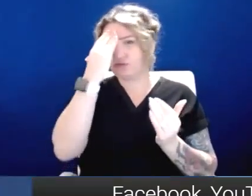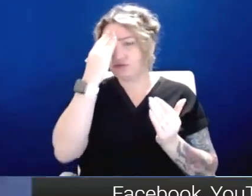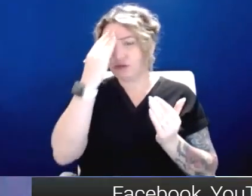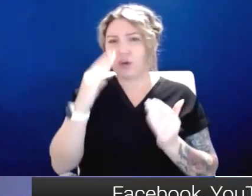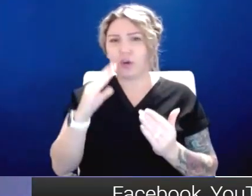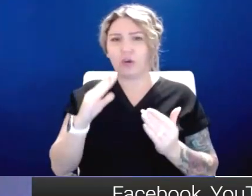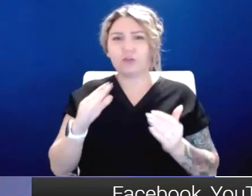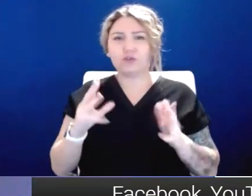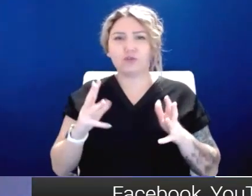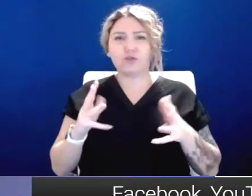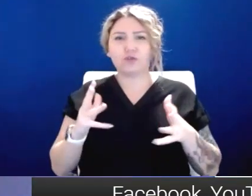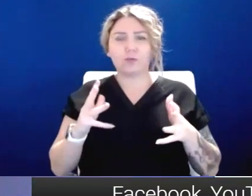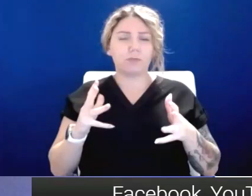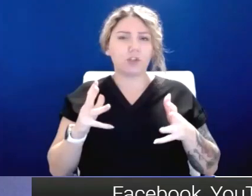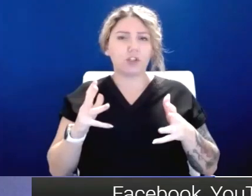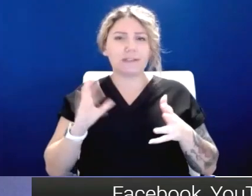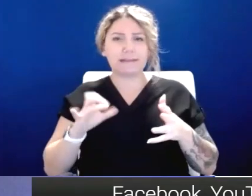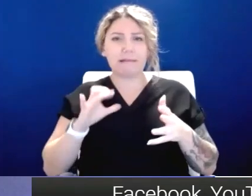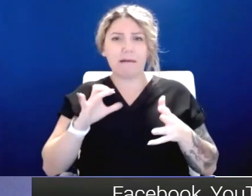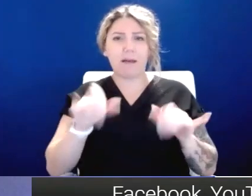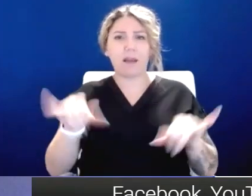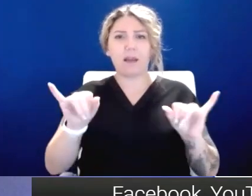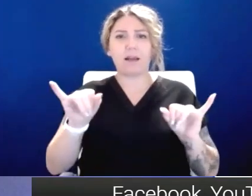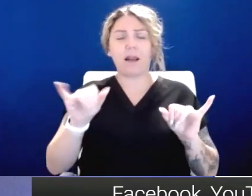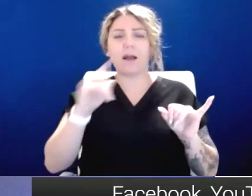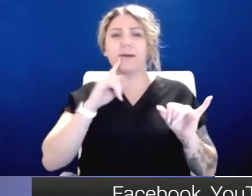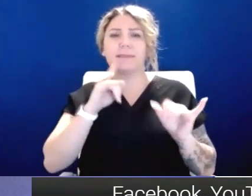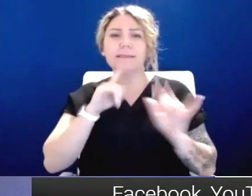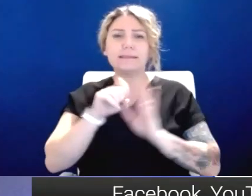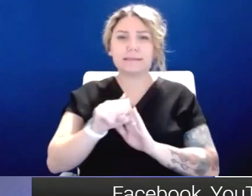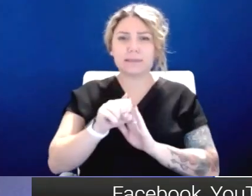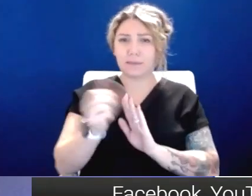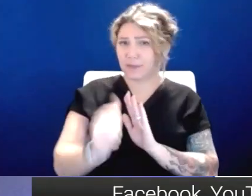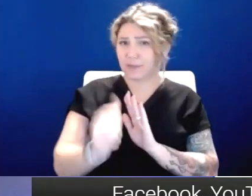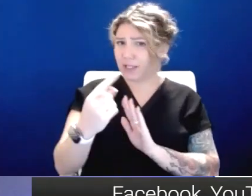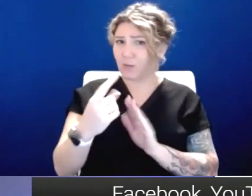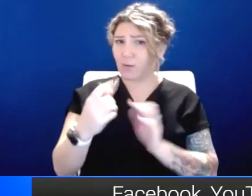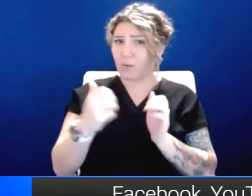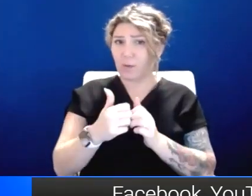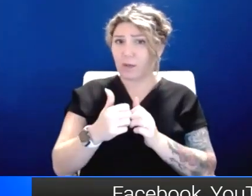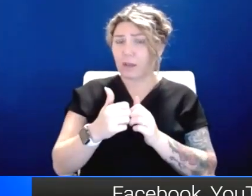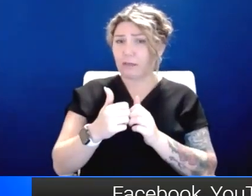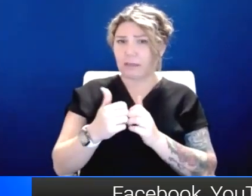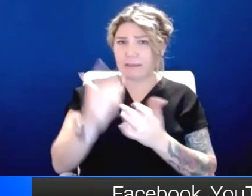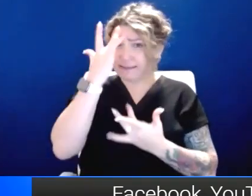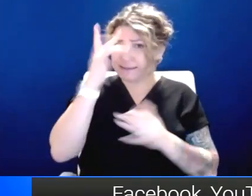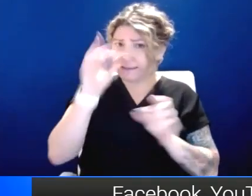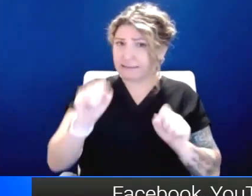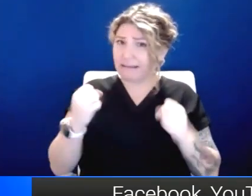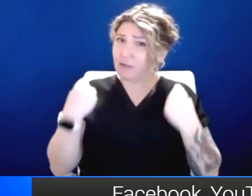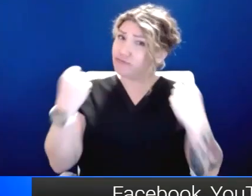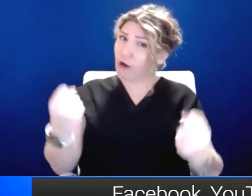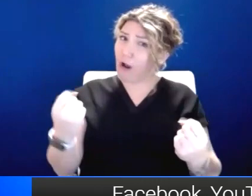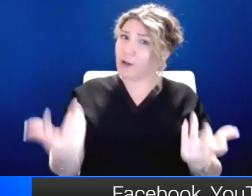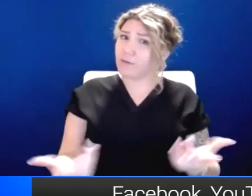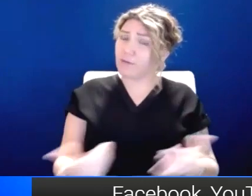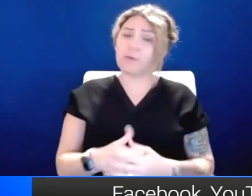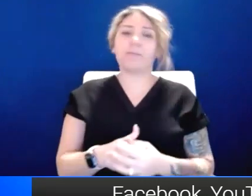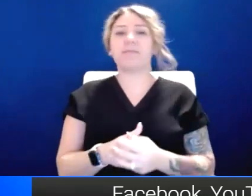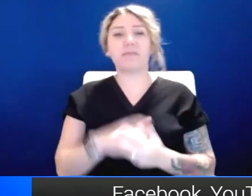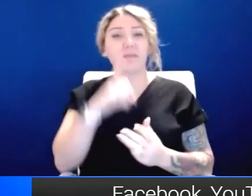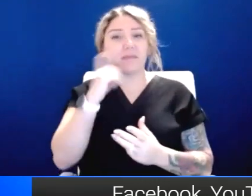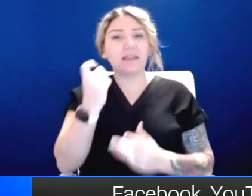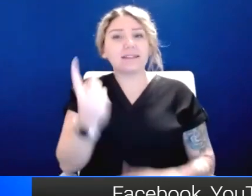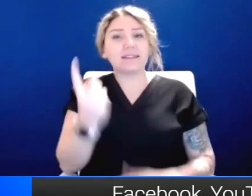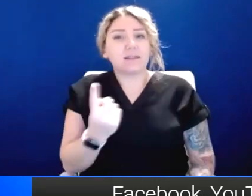common symptom, is anyone with Parkinson's able to drive? Right. So just because someone has